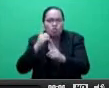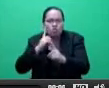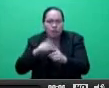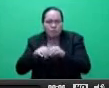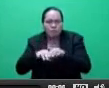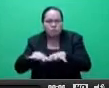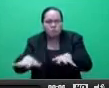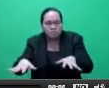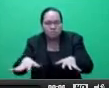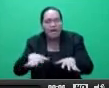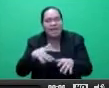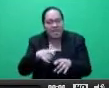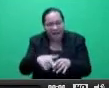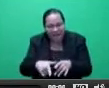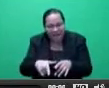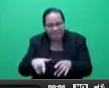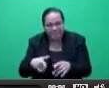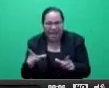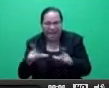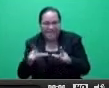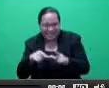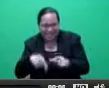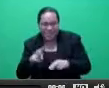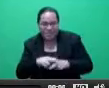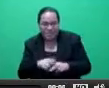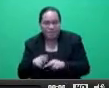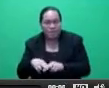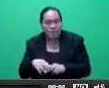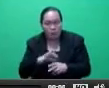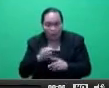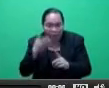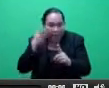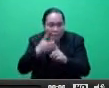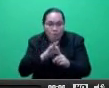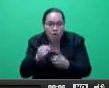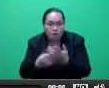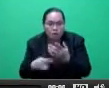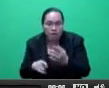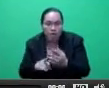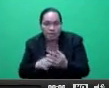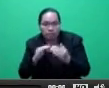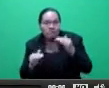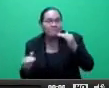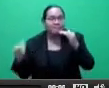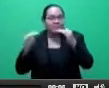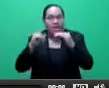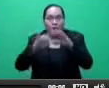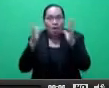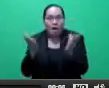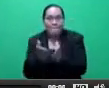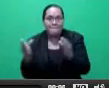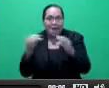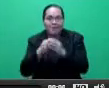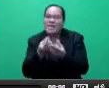business licensing in Fiji. By doing so, we aimed not only to increase Fiji's standing in the World Bank's ease